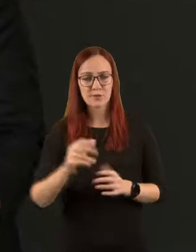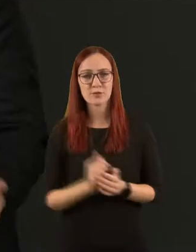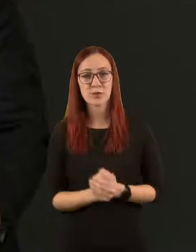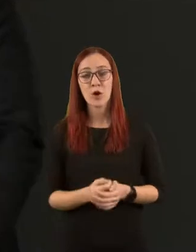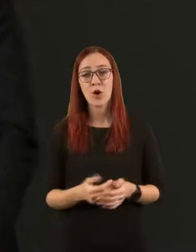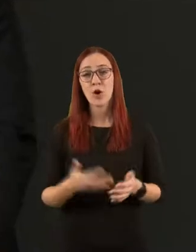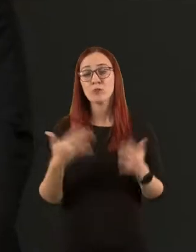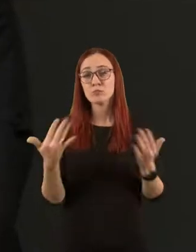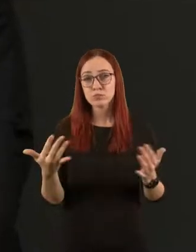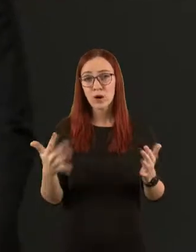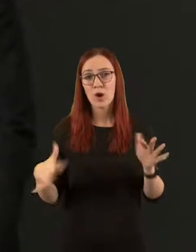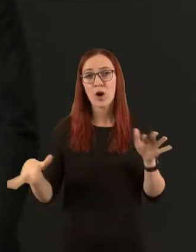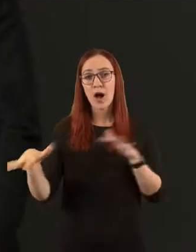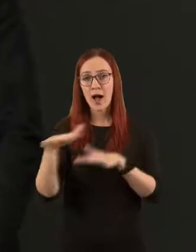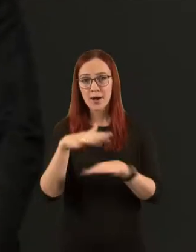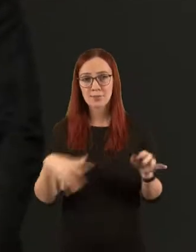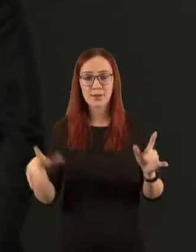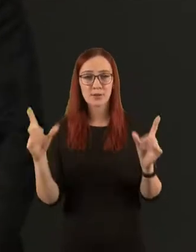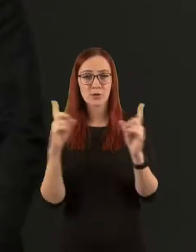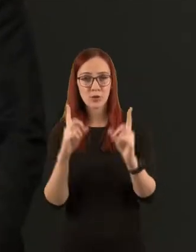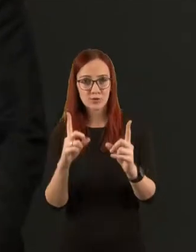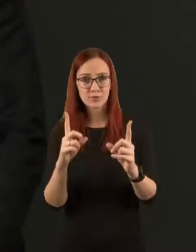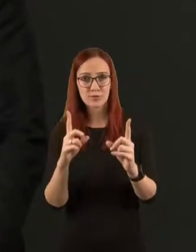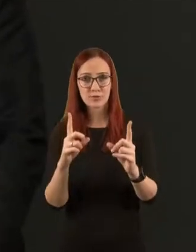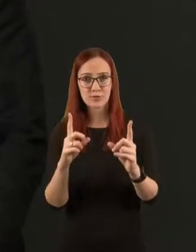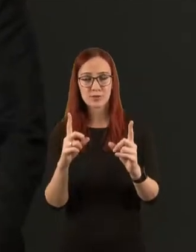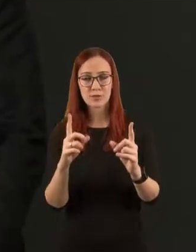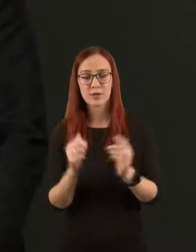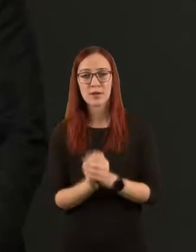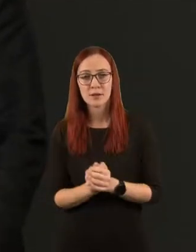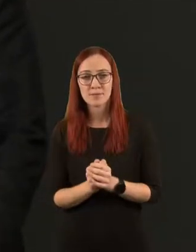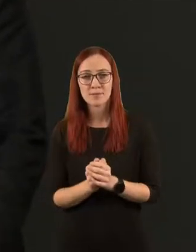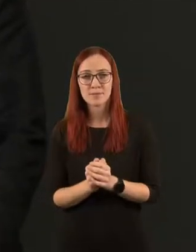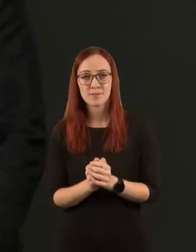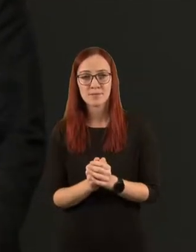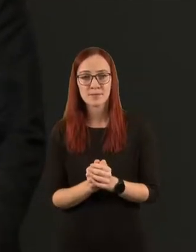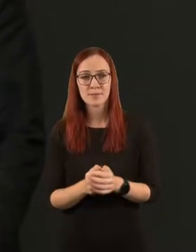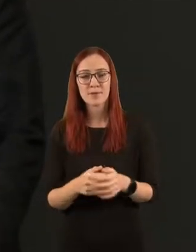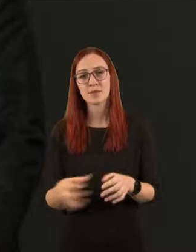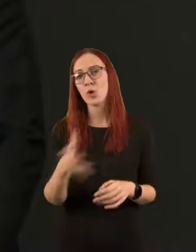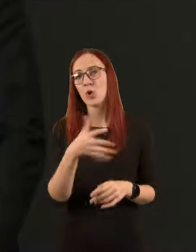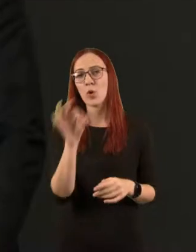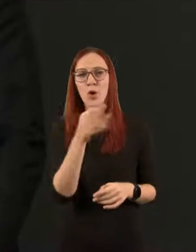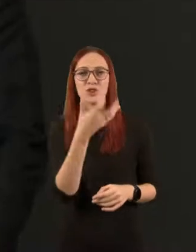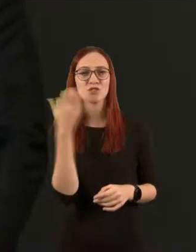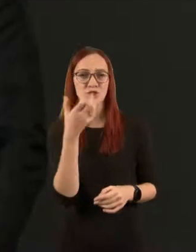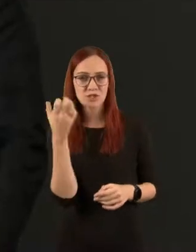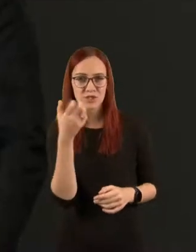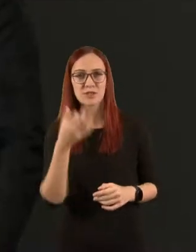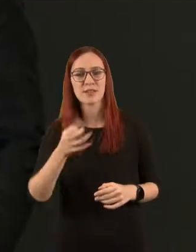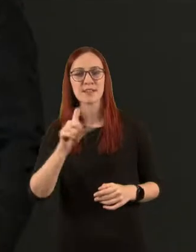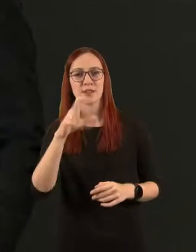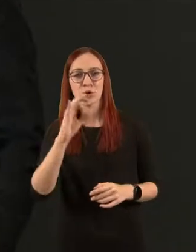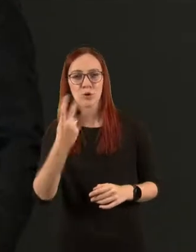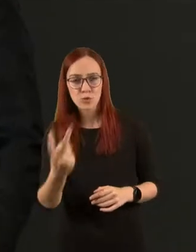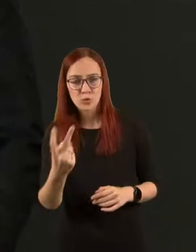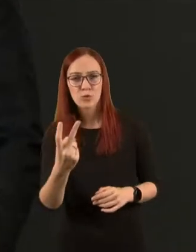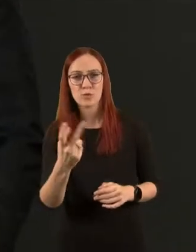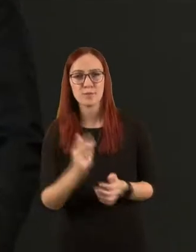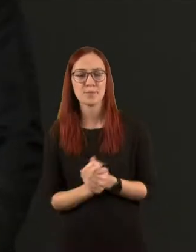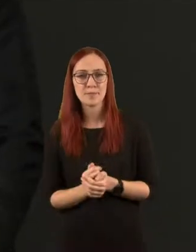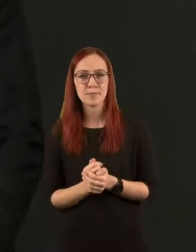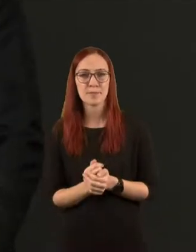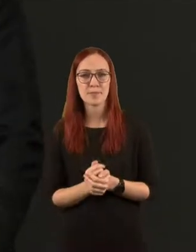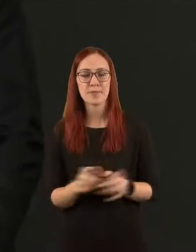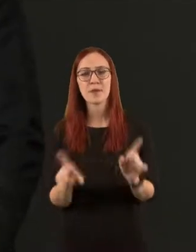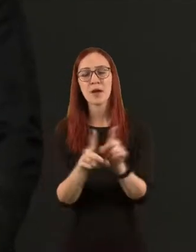Between 2005 and 2018, energy supply from renewable sources has also more than doubled to around